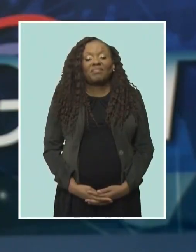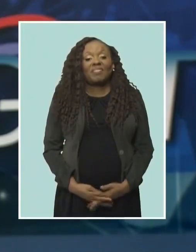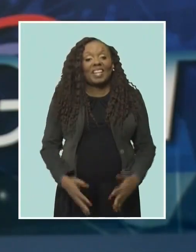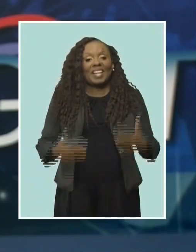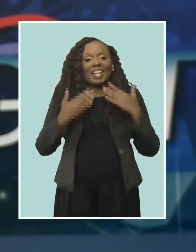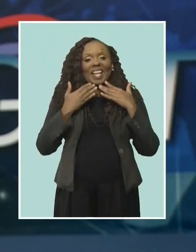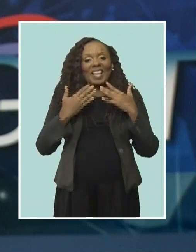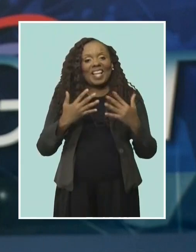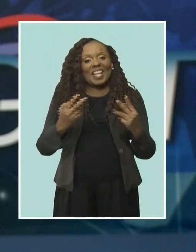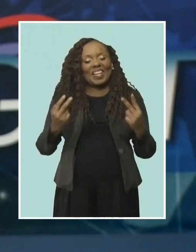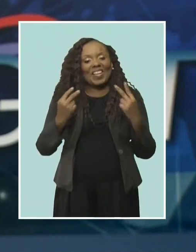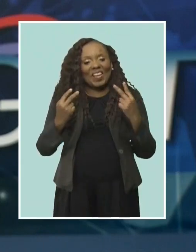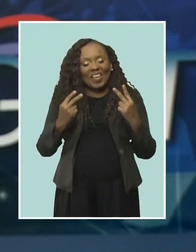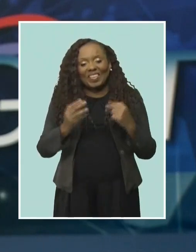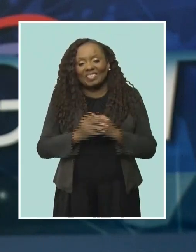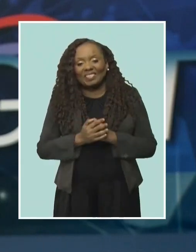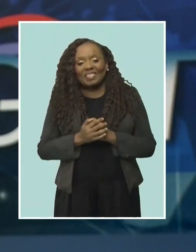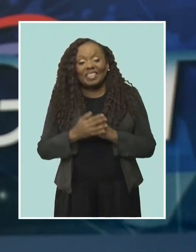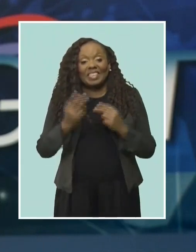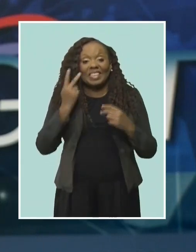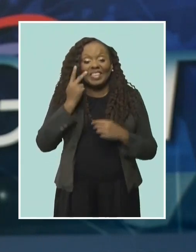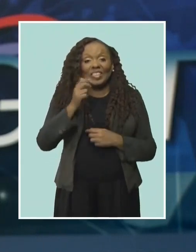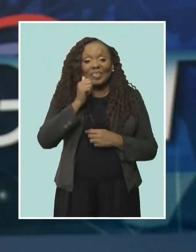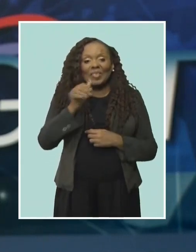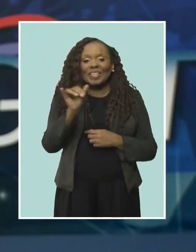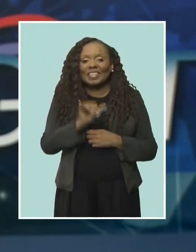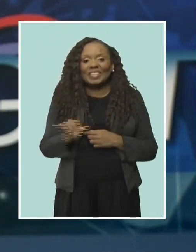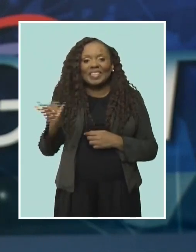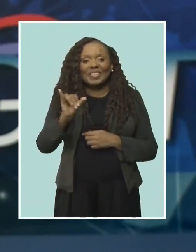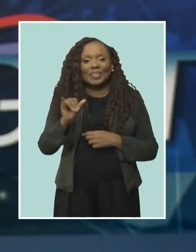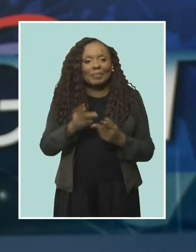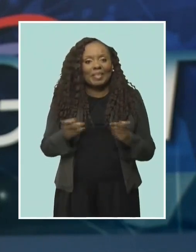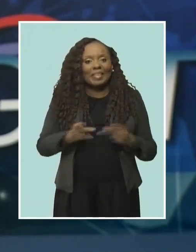Thanks for spending your time with us. See you tomorrow, same